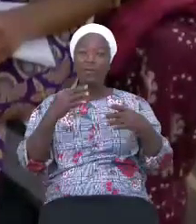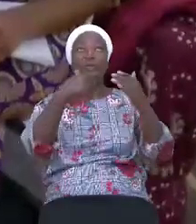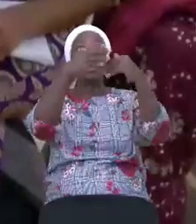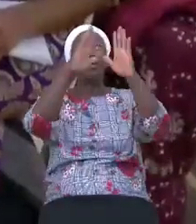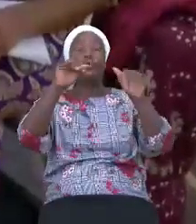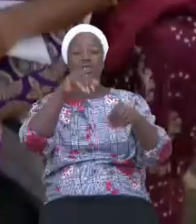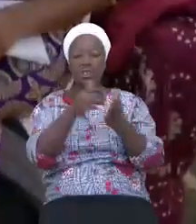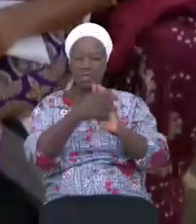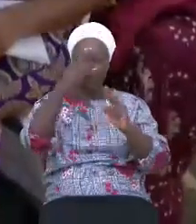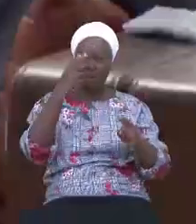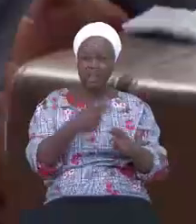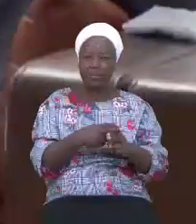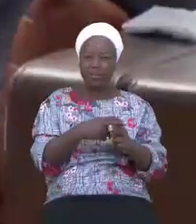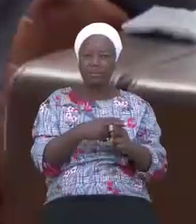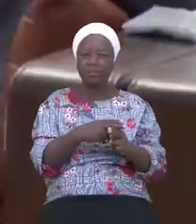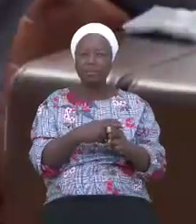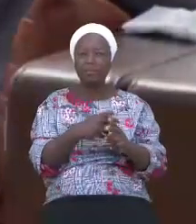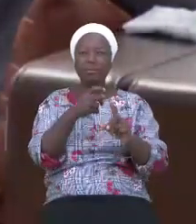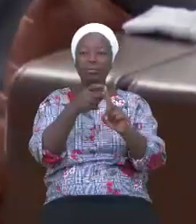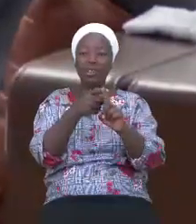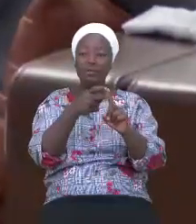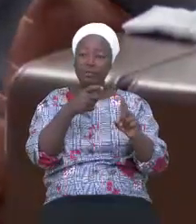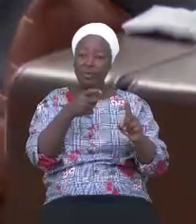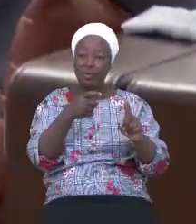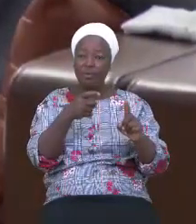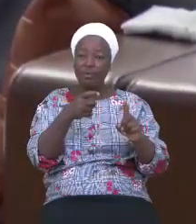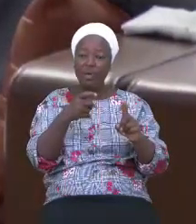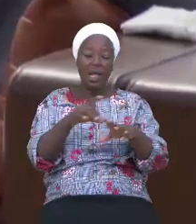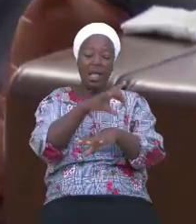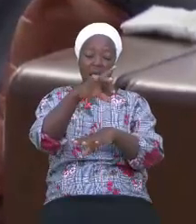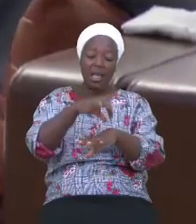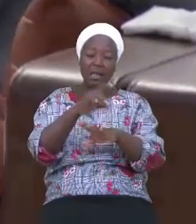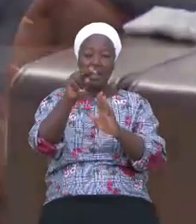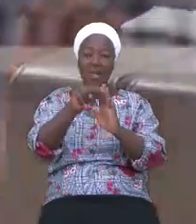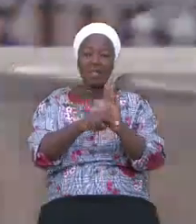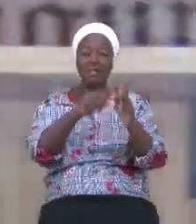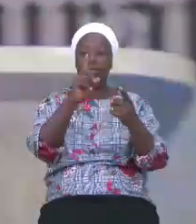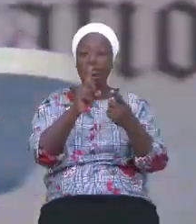Jesus' name. Amen. From earthliness to